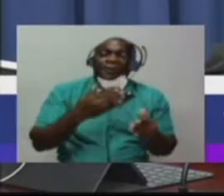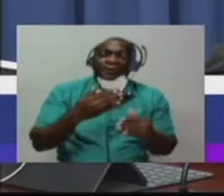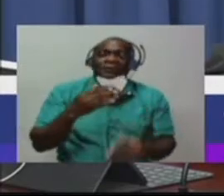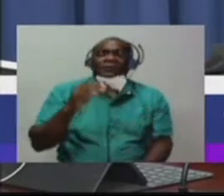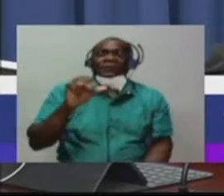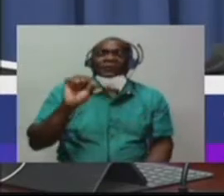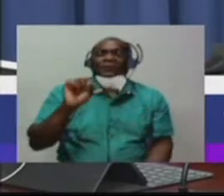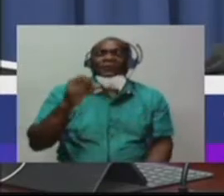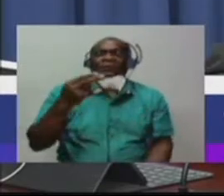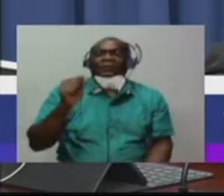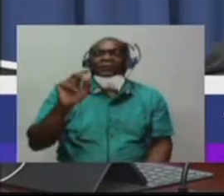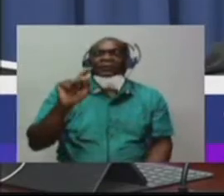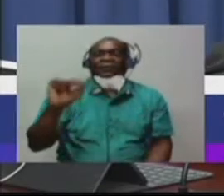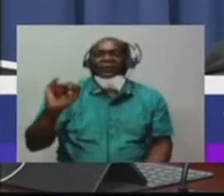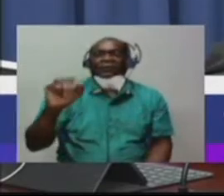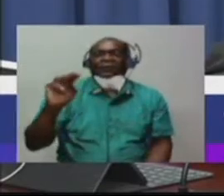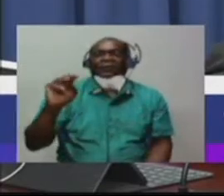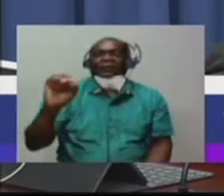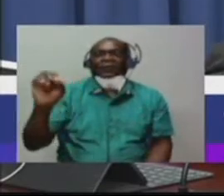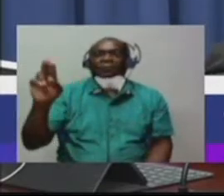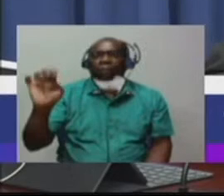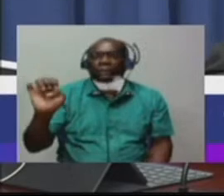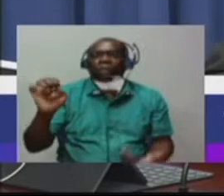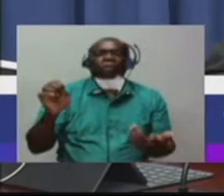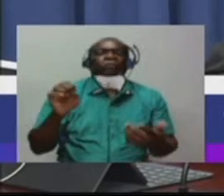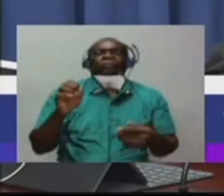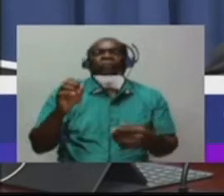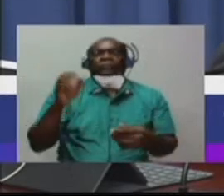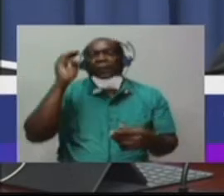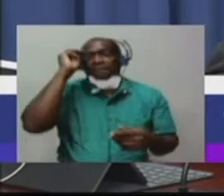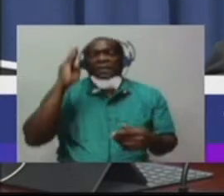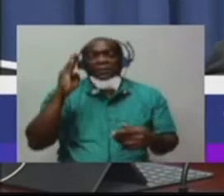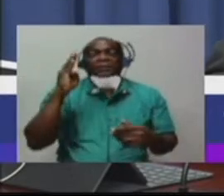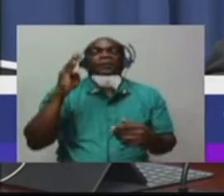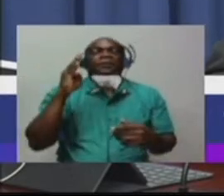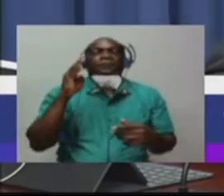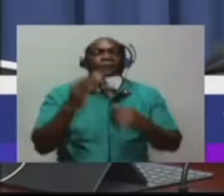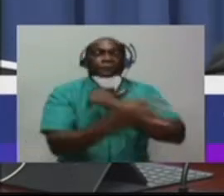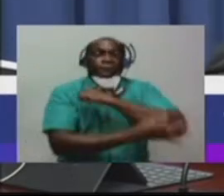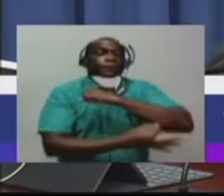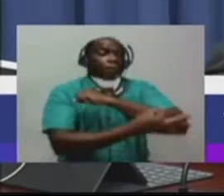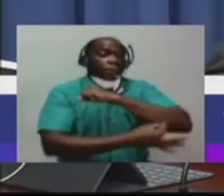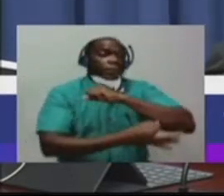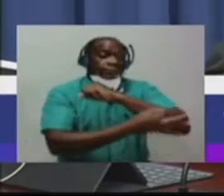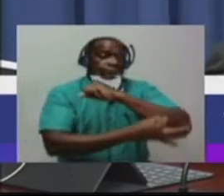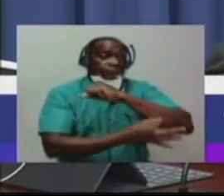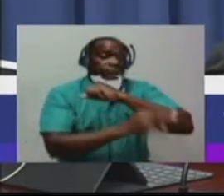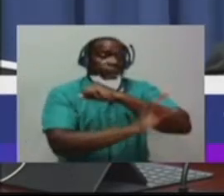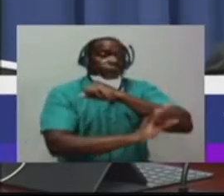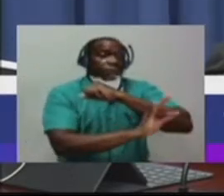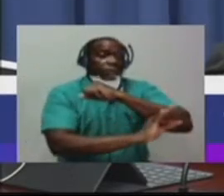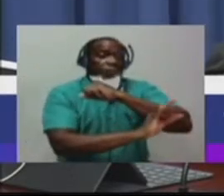Foreign and CARICOM Affairs, and the Honorable Prime Minister who led the charge. We received